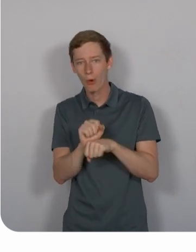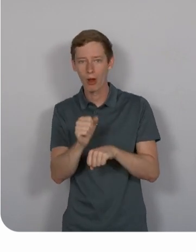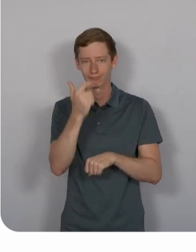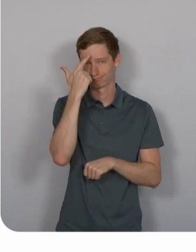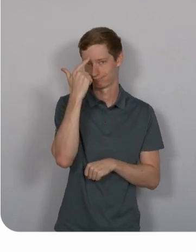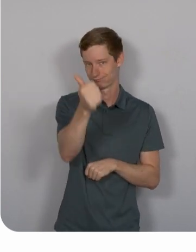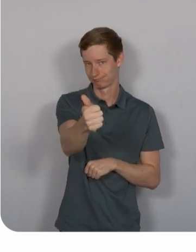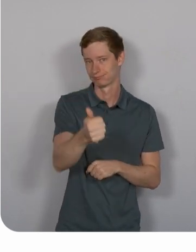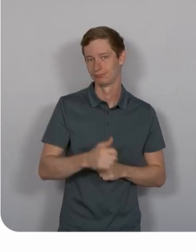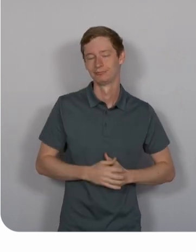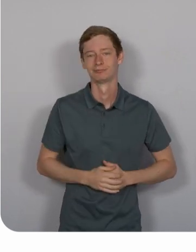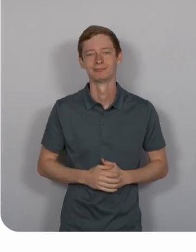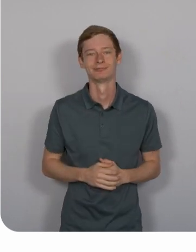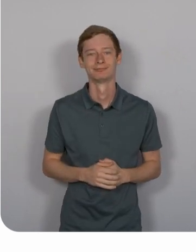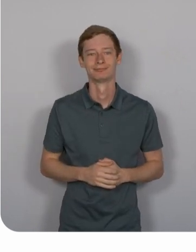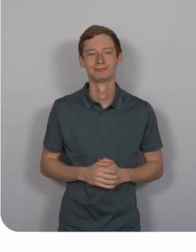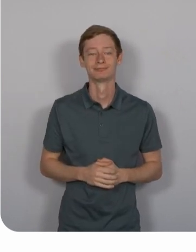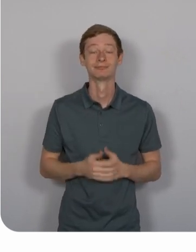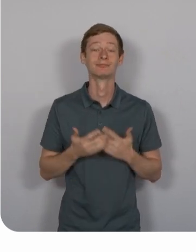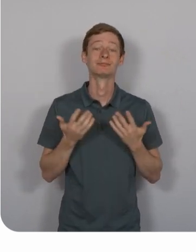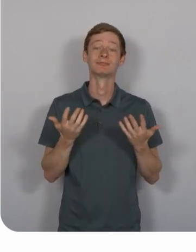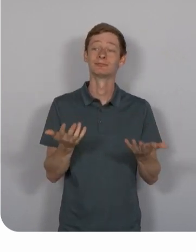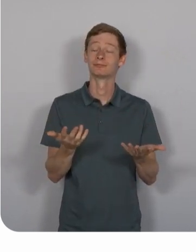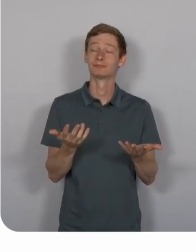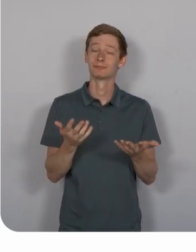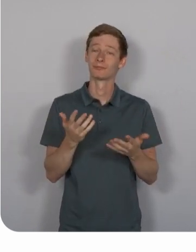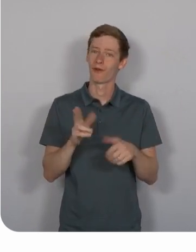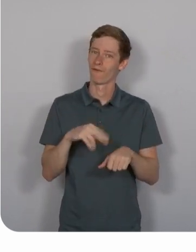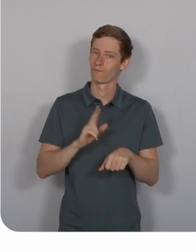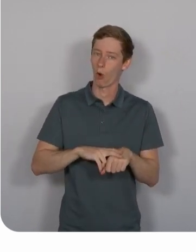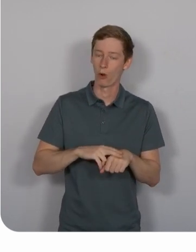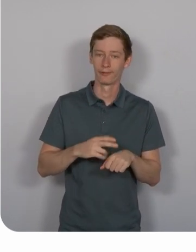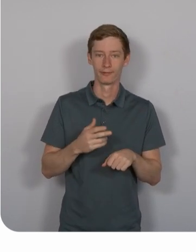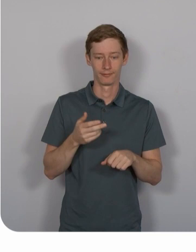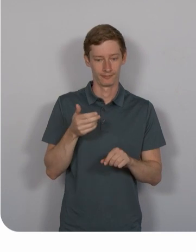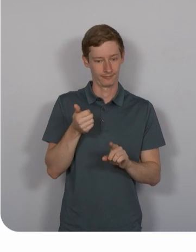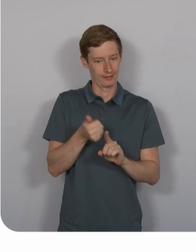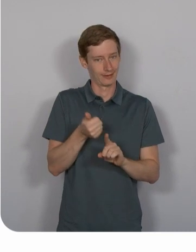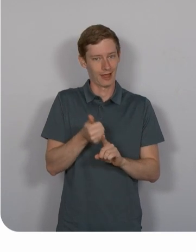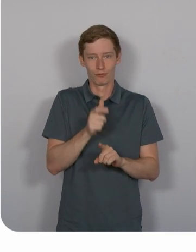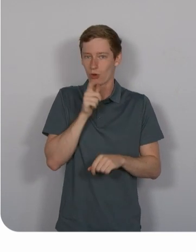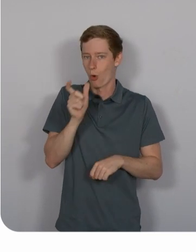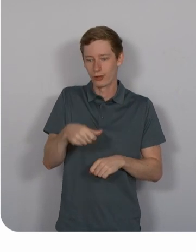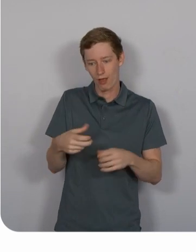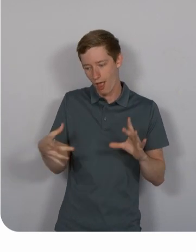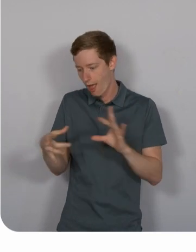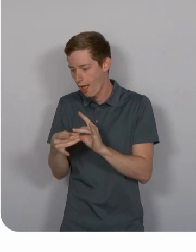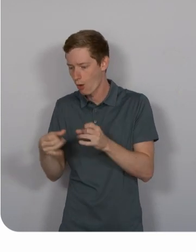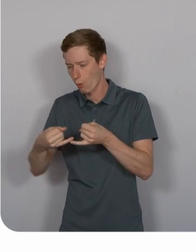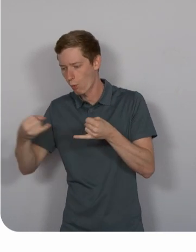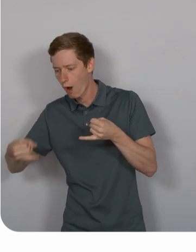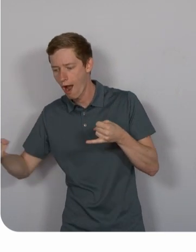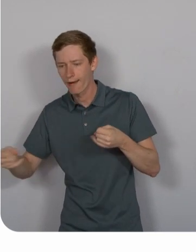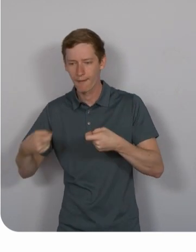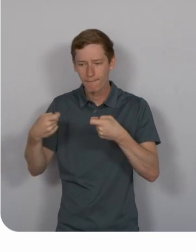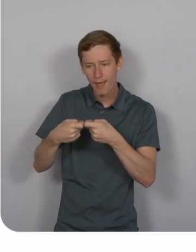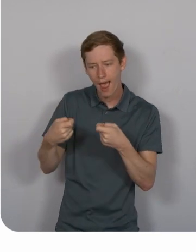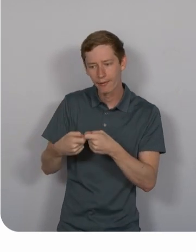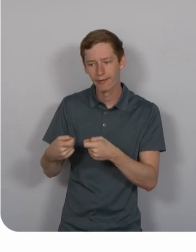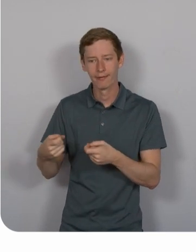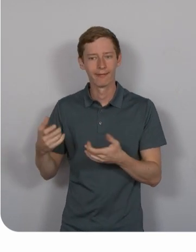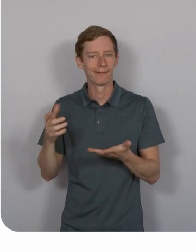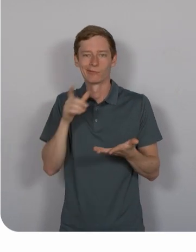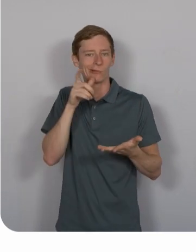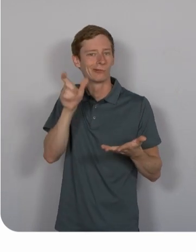want some extra precision. And, you know, of course, it's completely standalone. No wires, no battery pack, you know, nothing like that that's going to